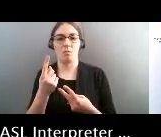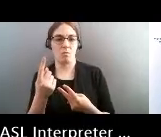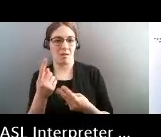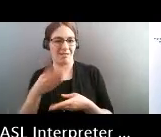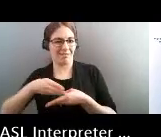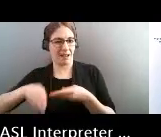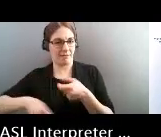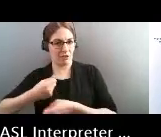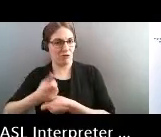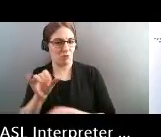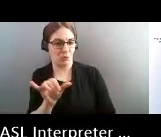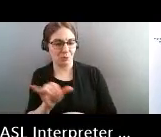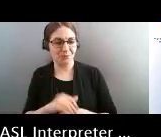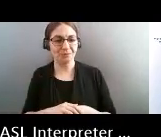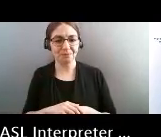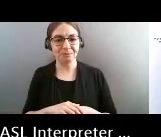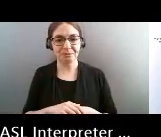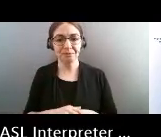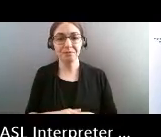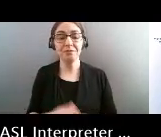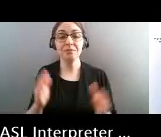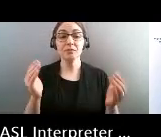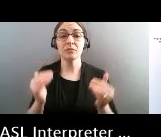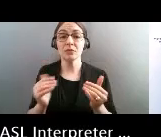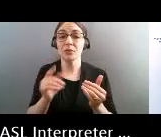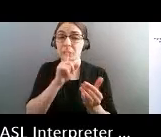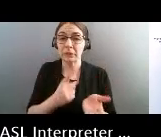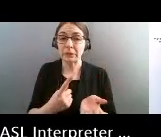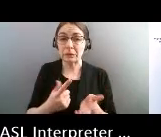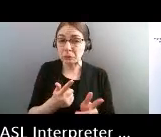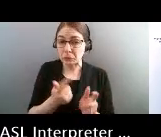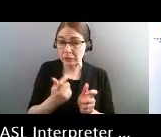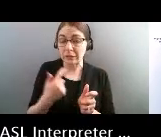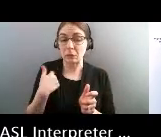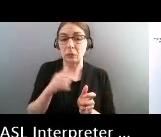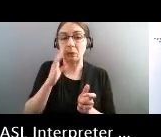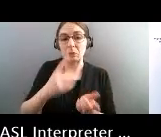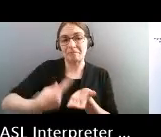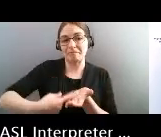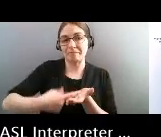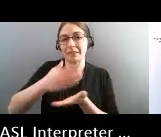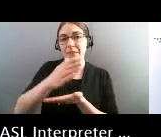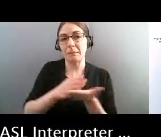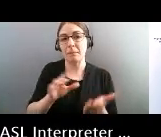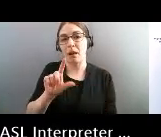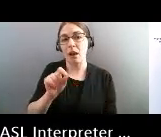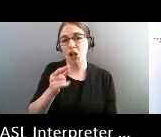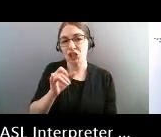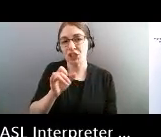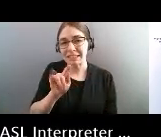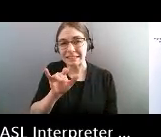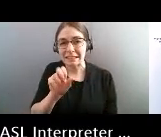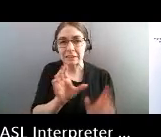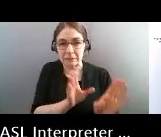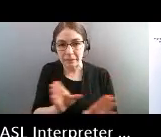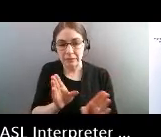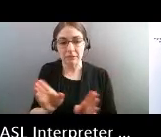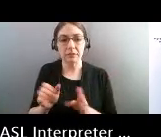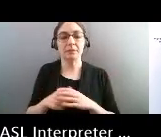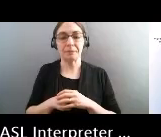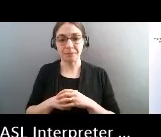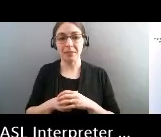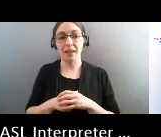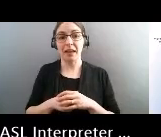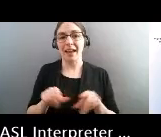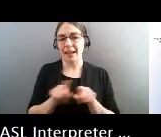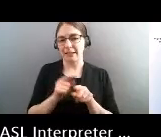So let's go over very quick through some of the logistics. And as I said, this information